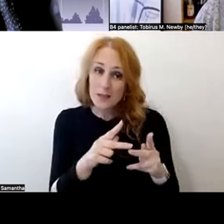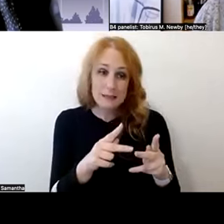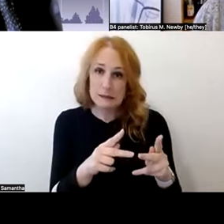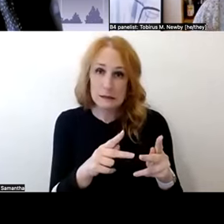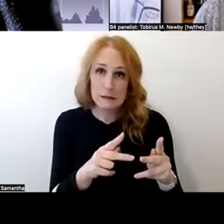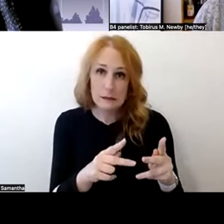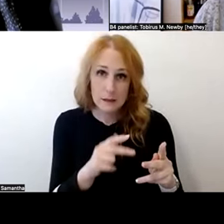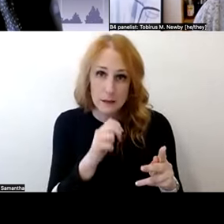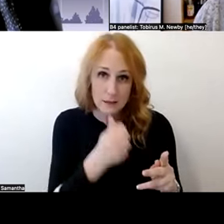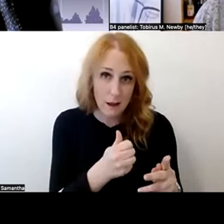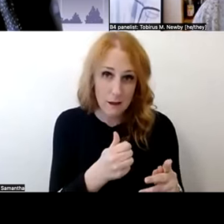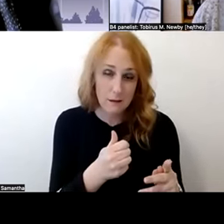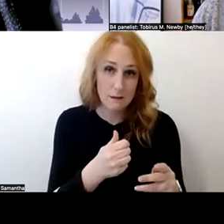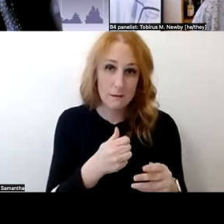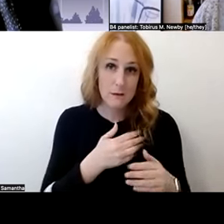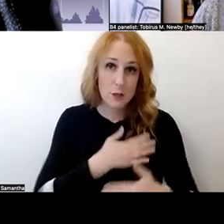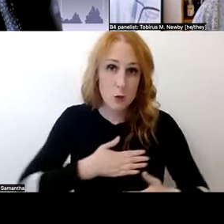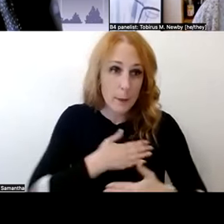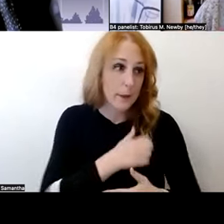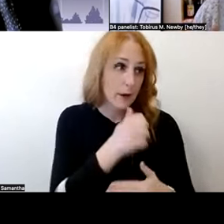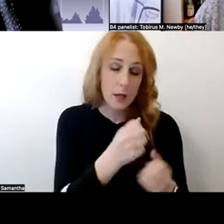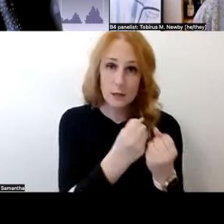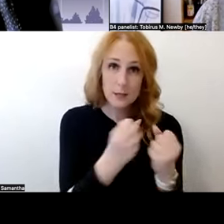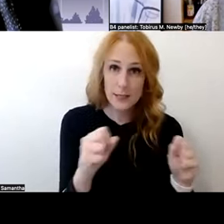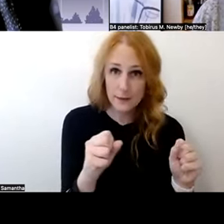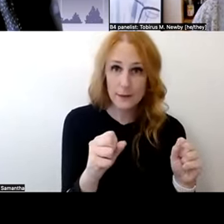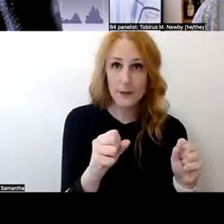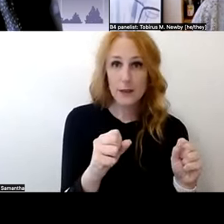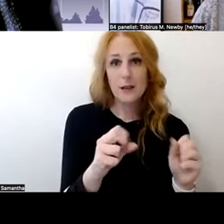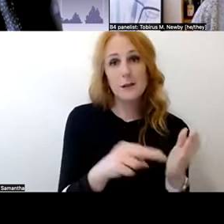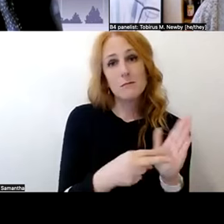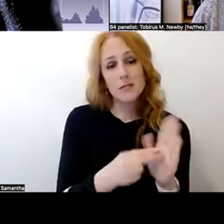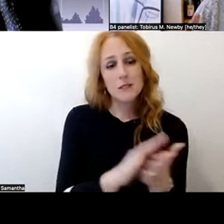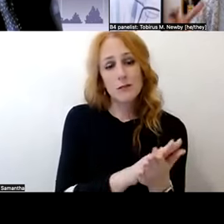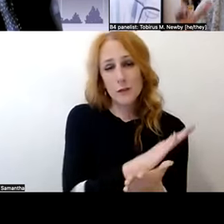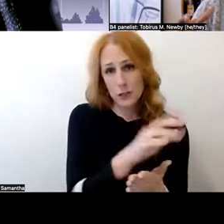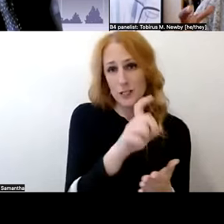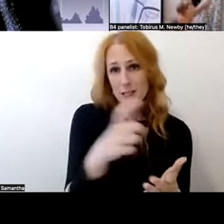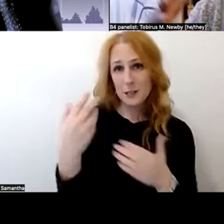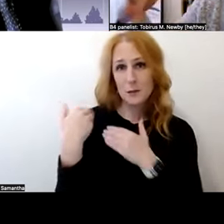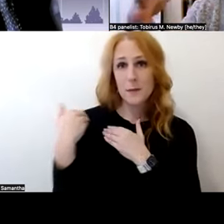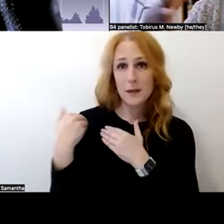that, then not only do we need the university to be accountable, we also need